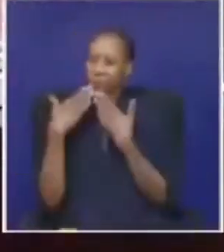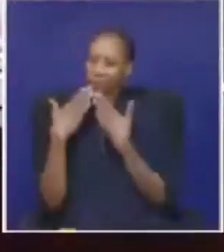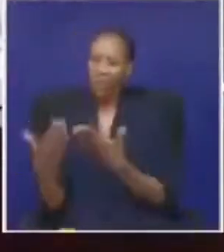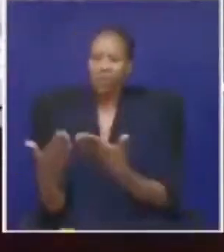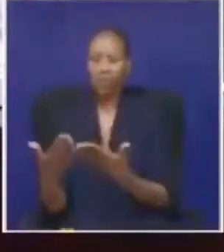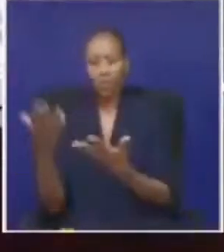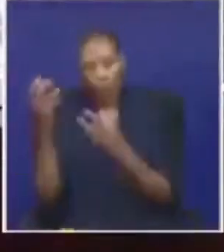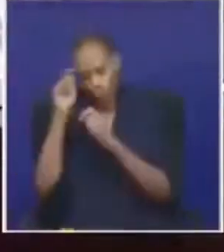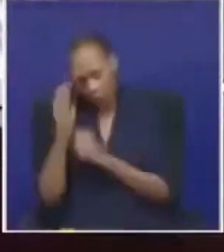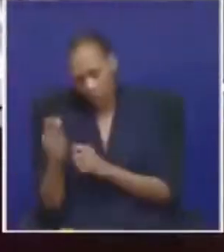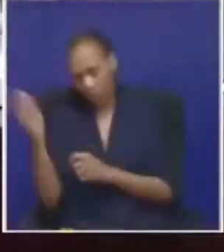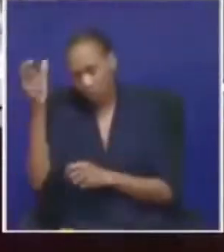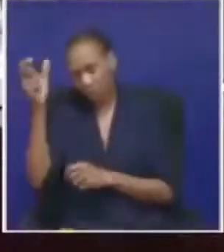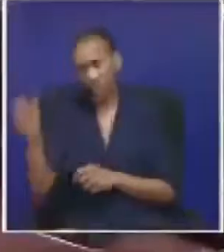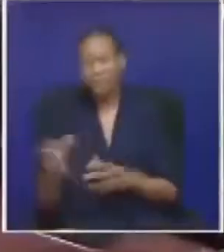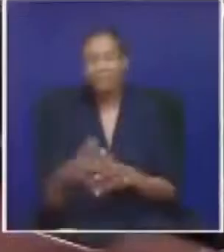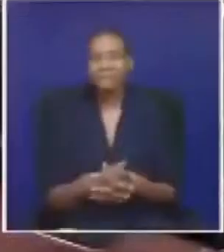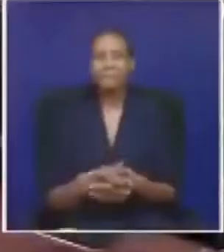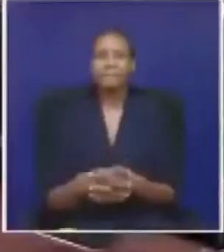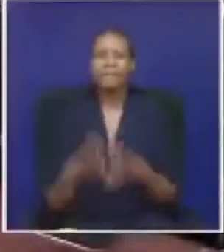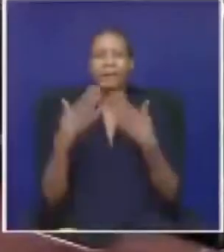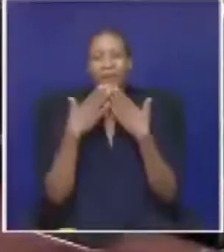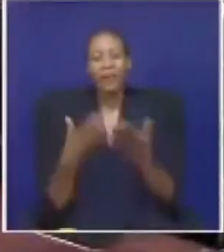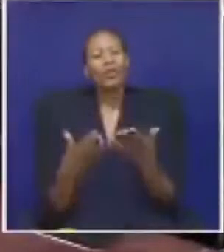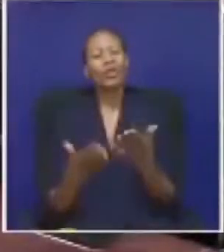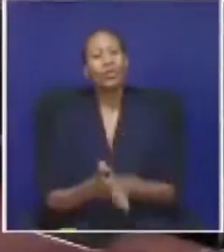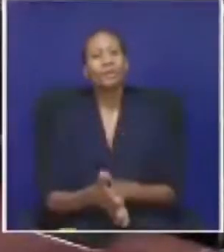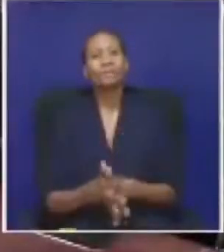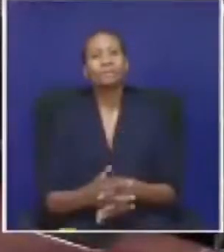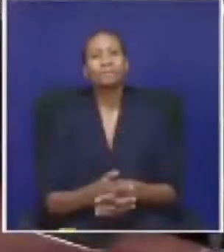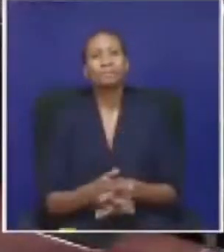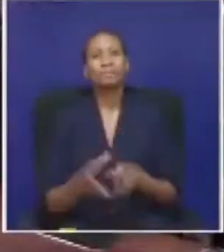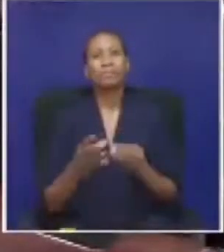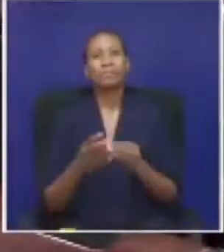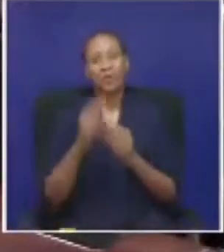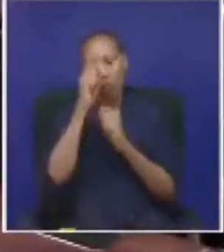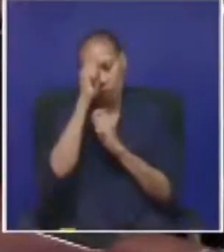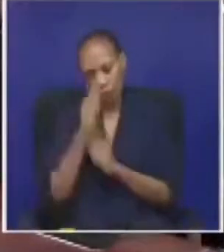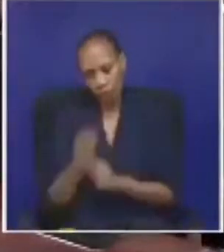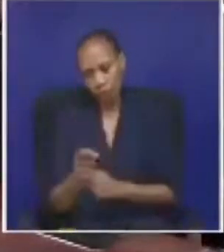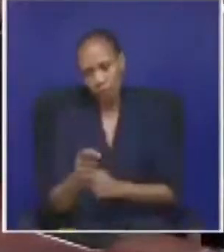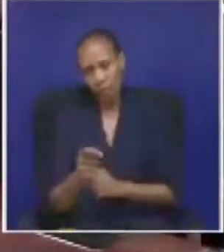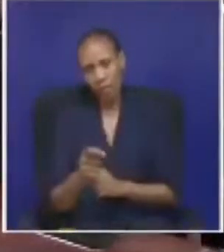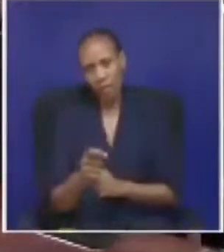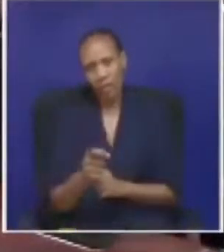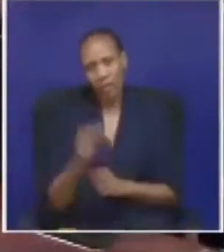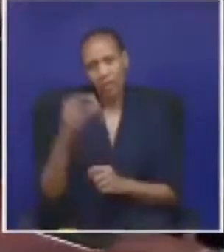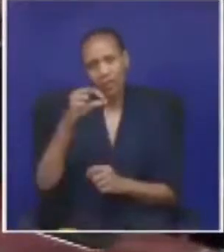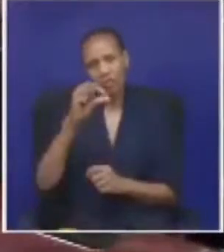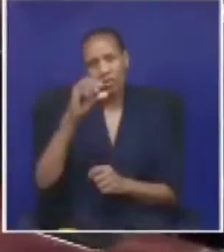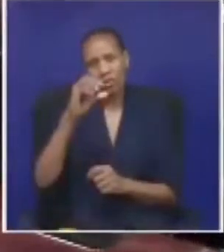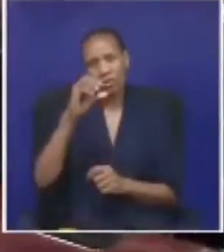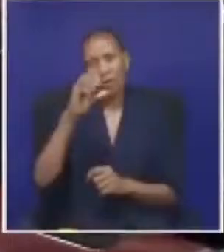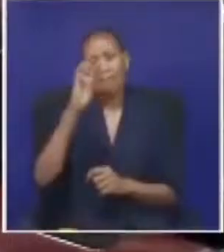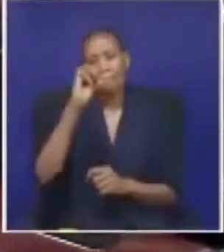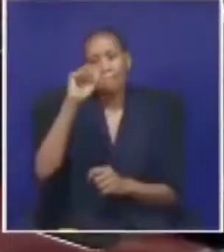Honorable Speaker. Thank you, Deputy President. Honorable N.A. Gcaleka Mazibuko.